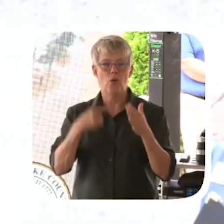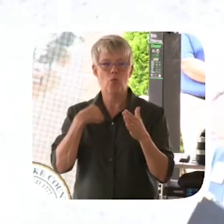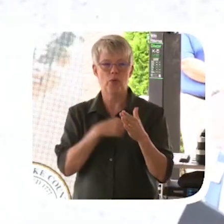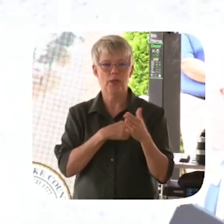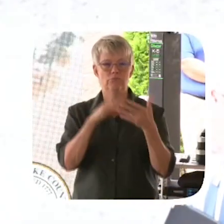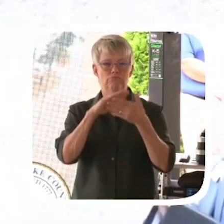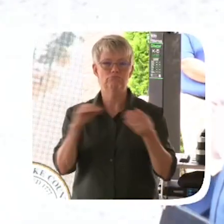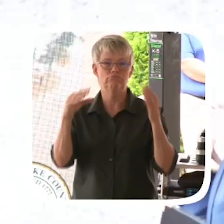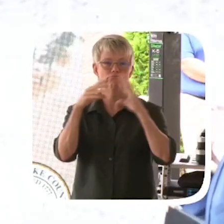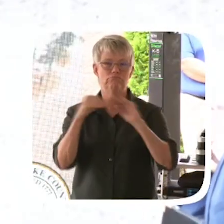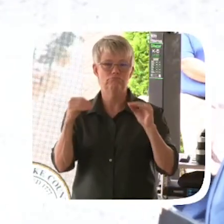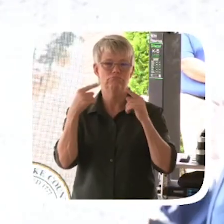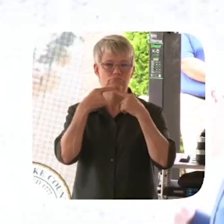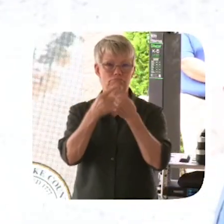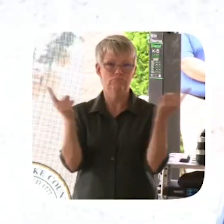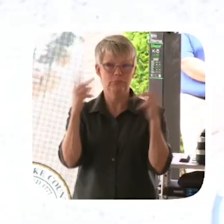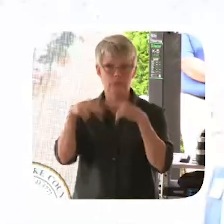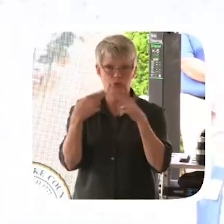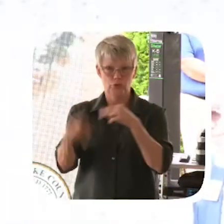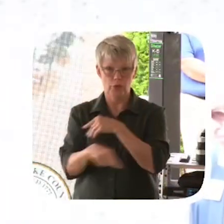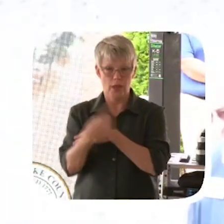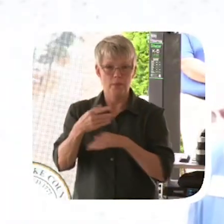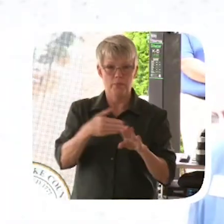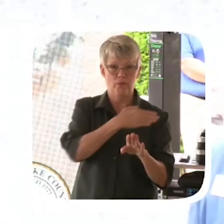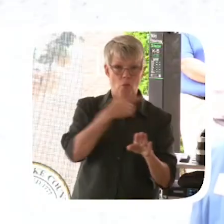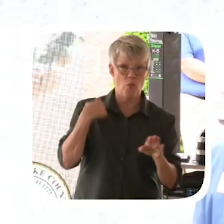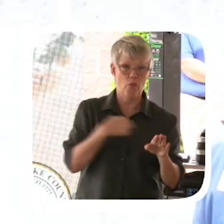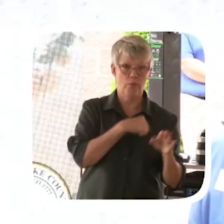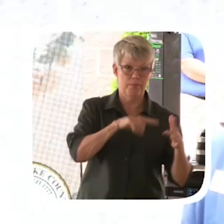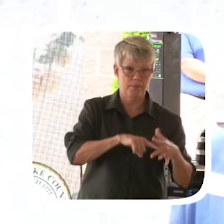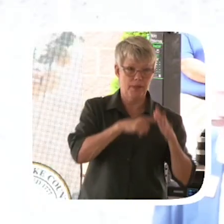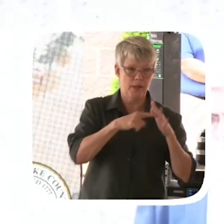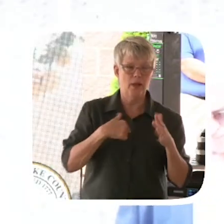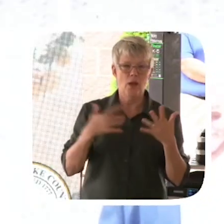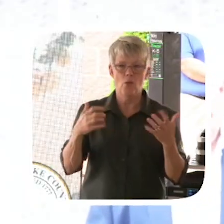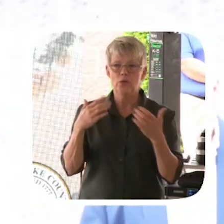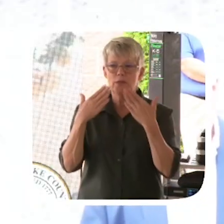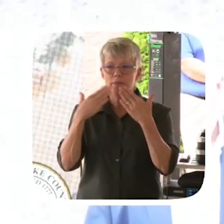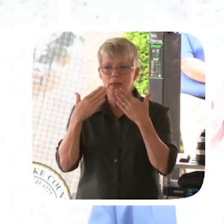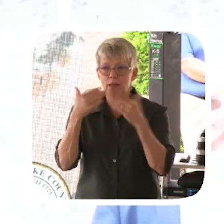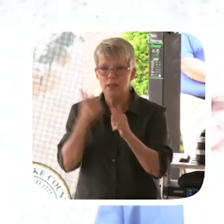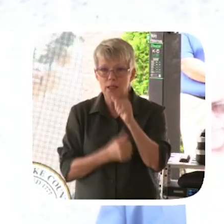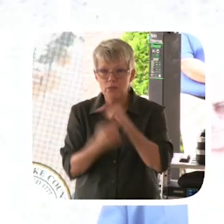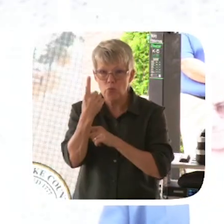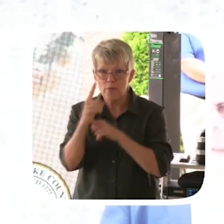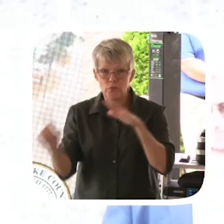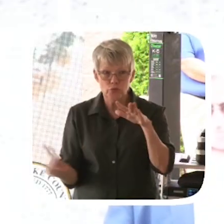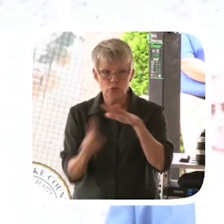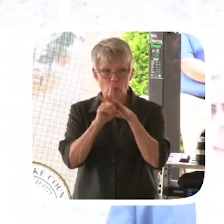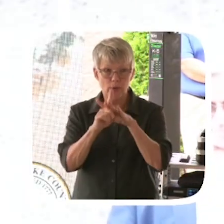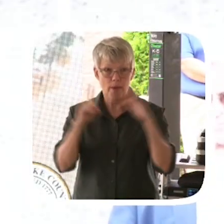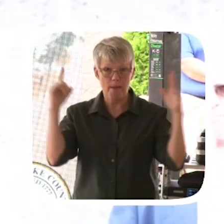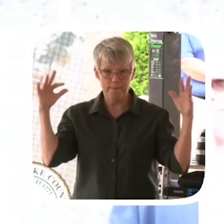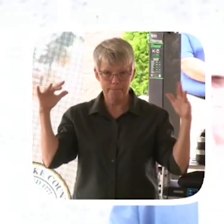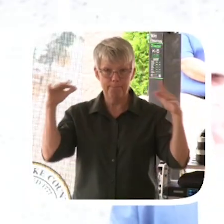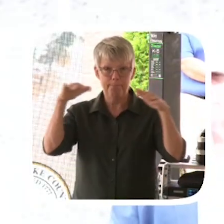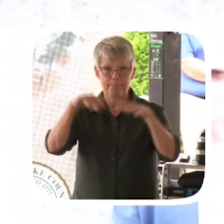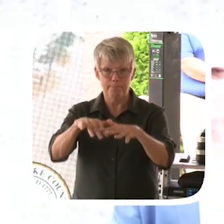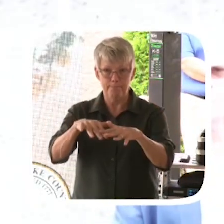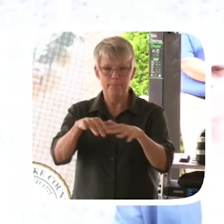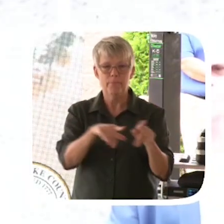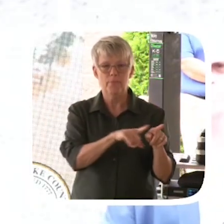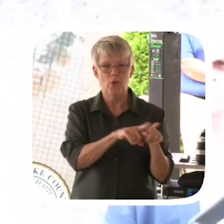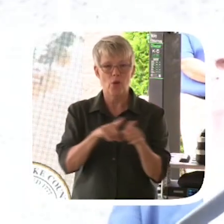tell today. And before we begin, I would like to say thank you to each of you for showing up, and for